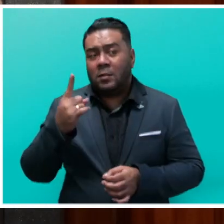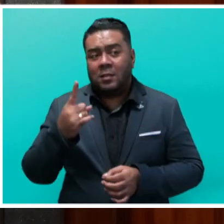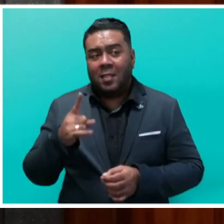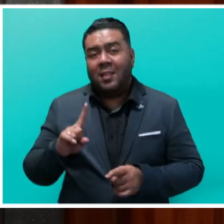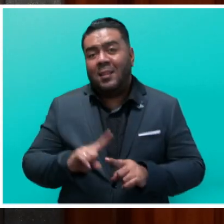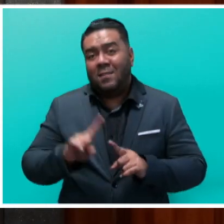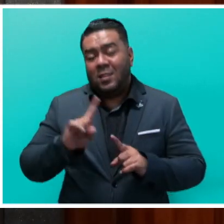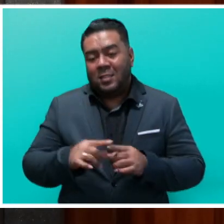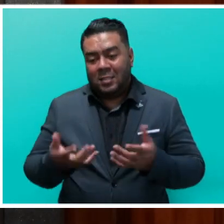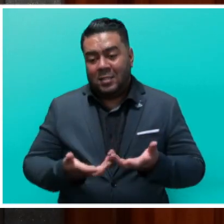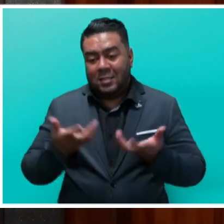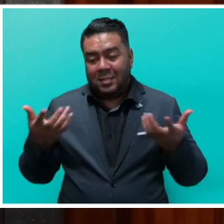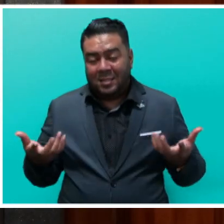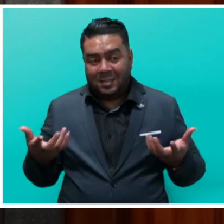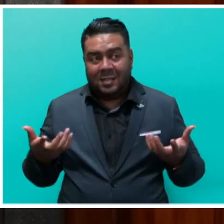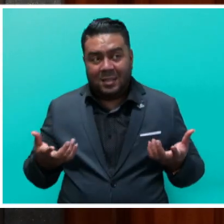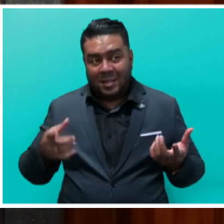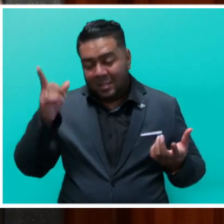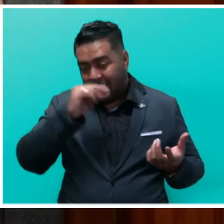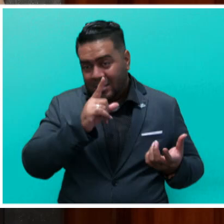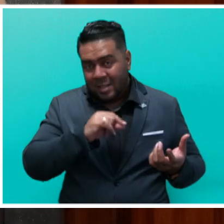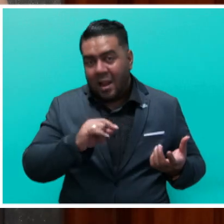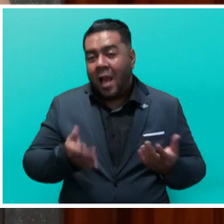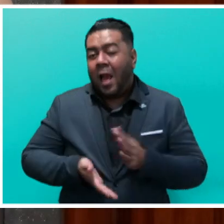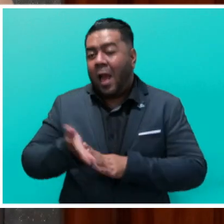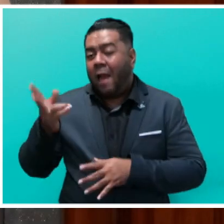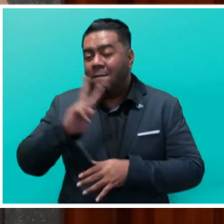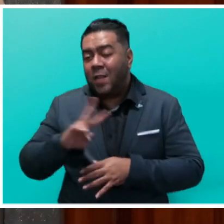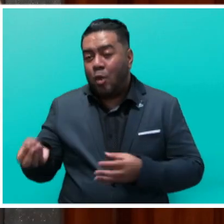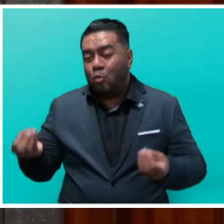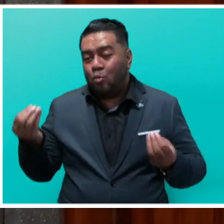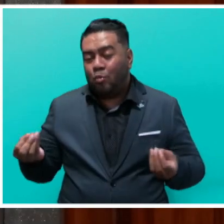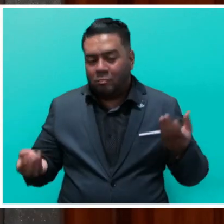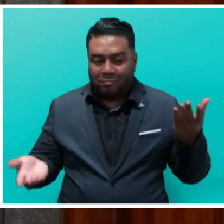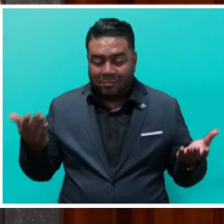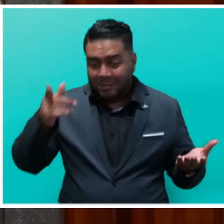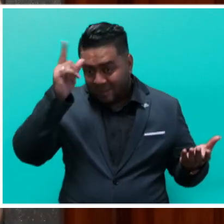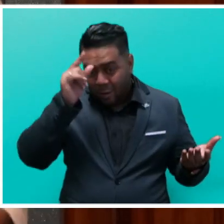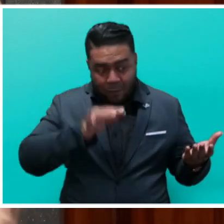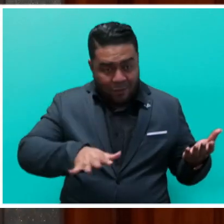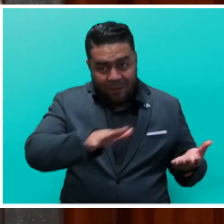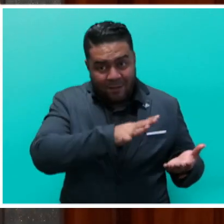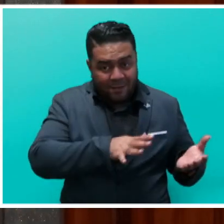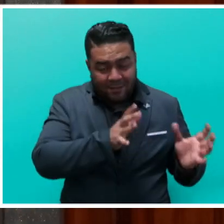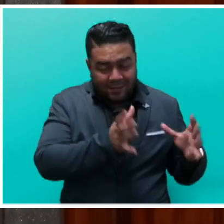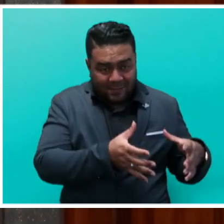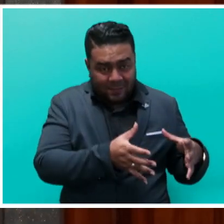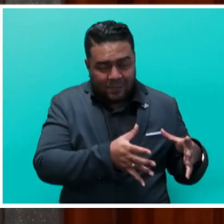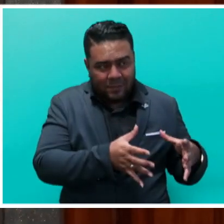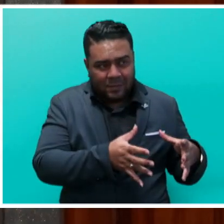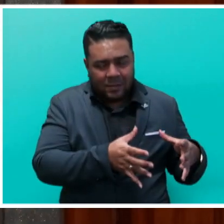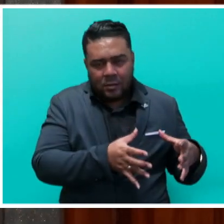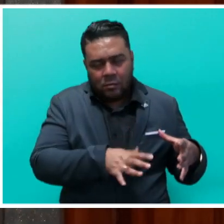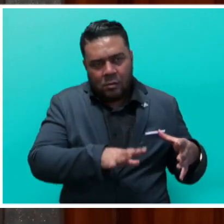between indigenous tree species and high-value tree species. Indigenous tree species or native